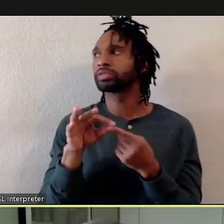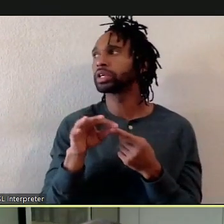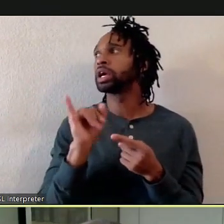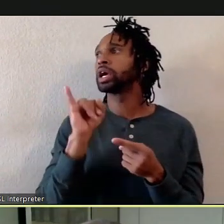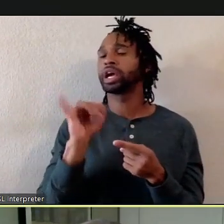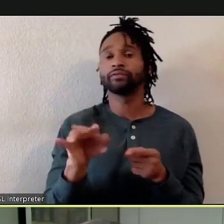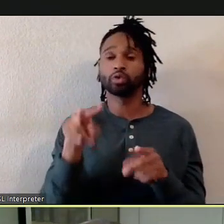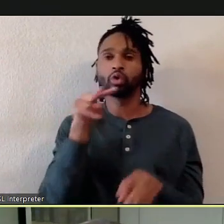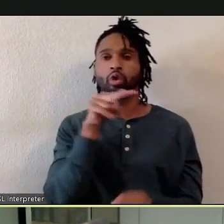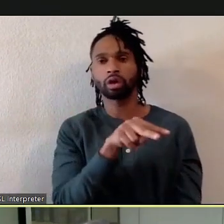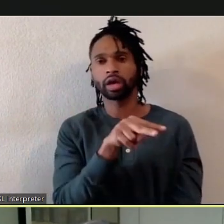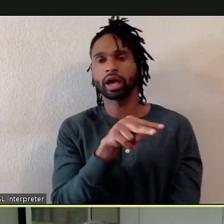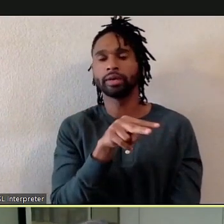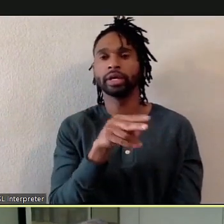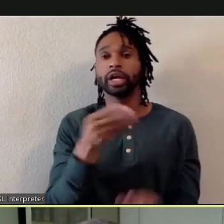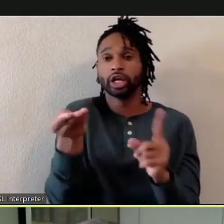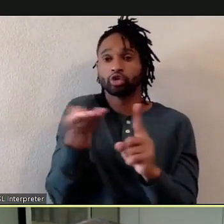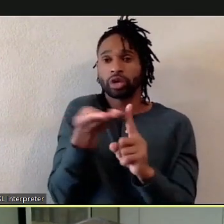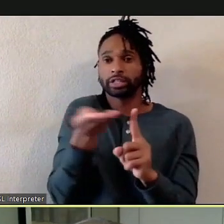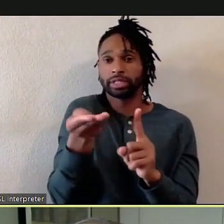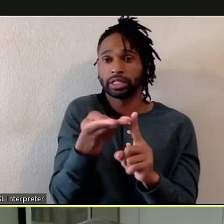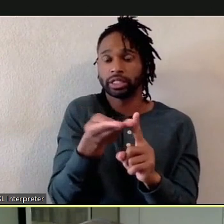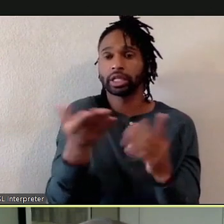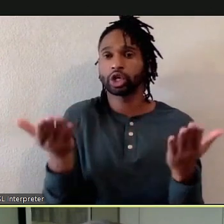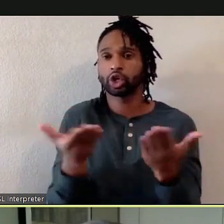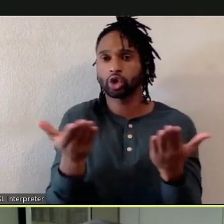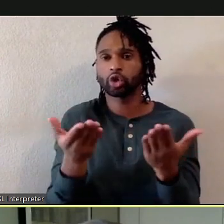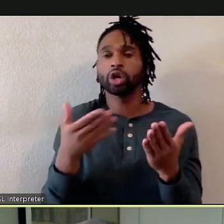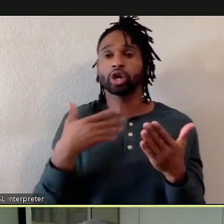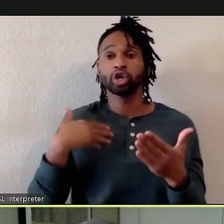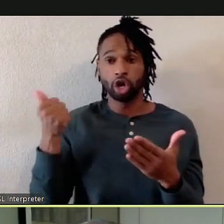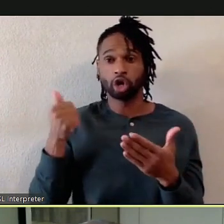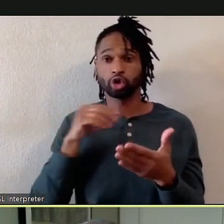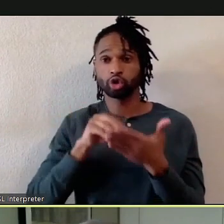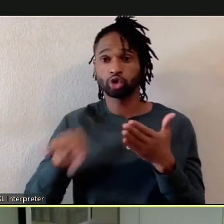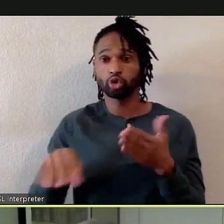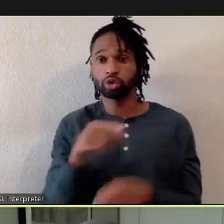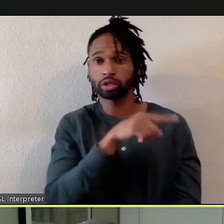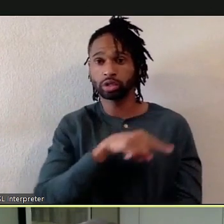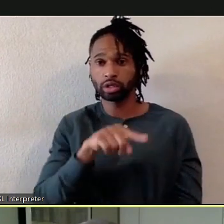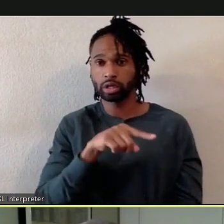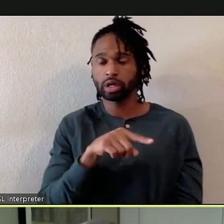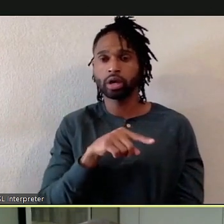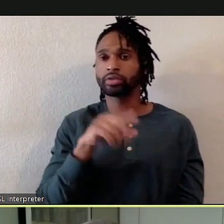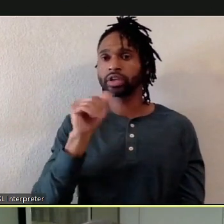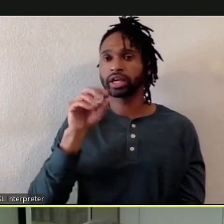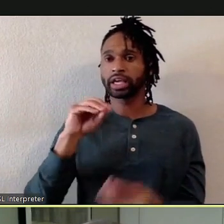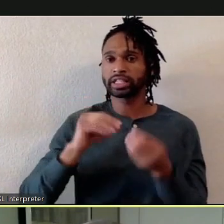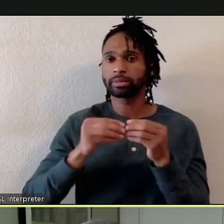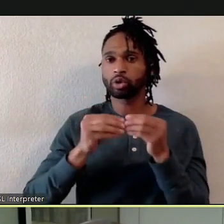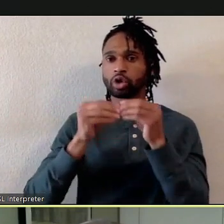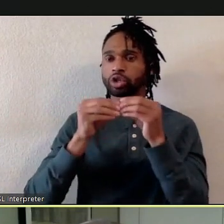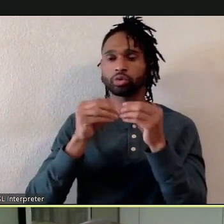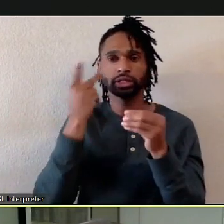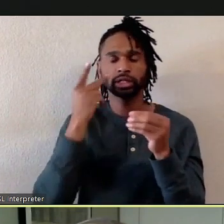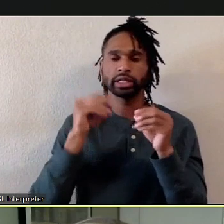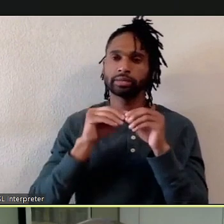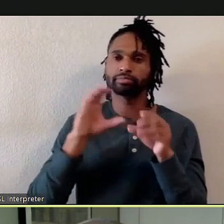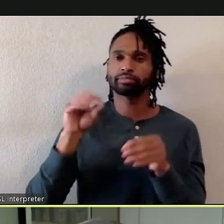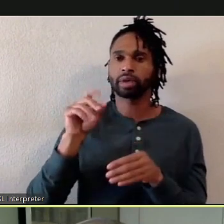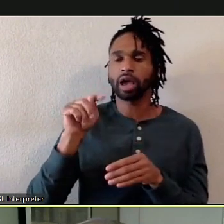look at transmission in our younger students, the case numbers when we see outbreaks occurring in schools